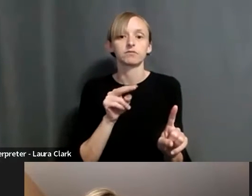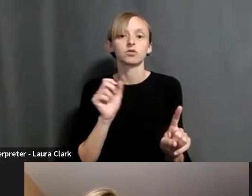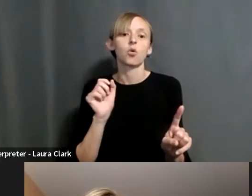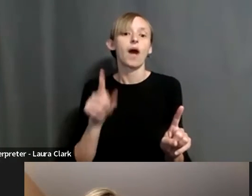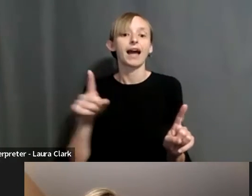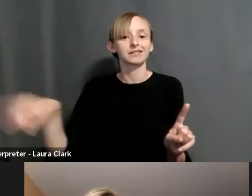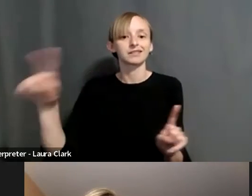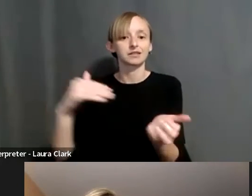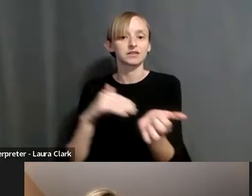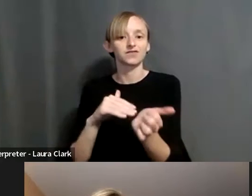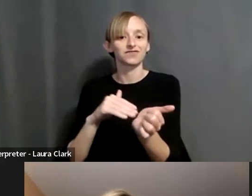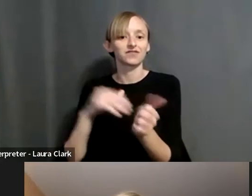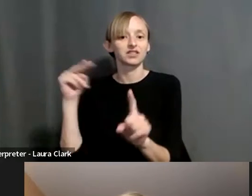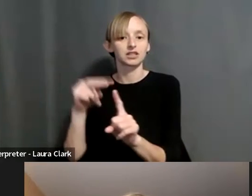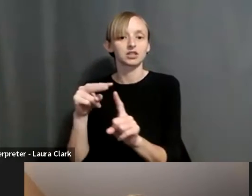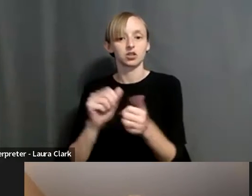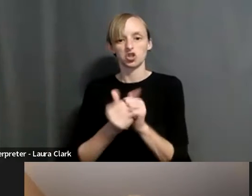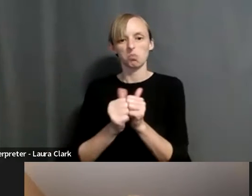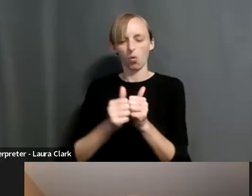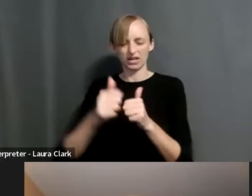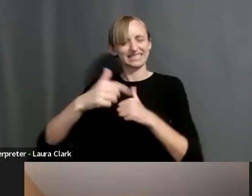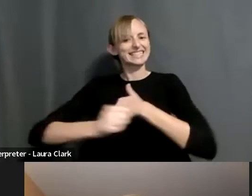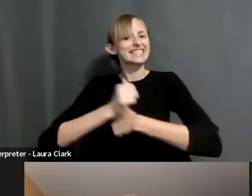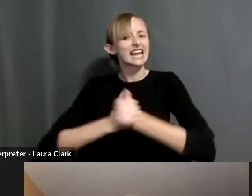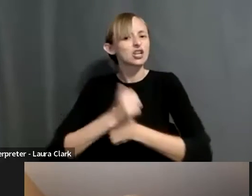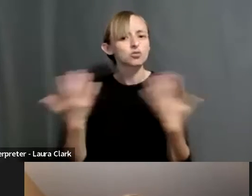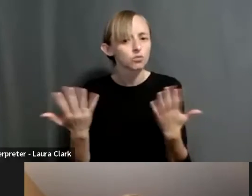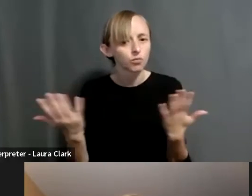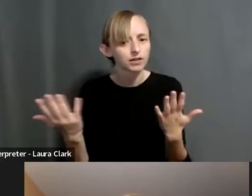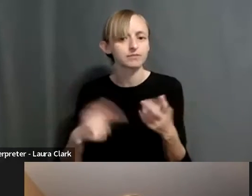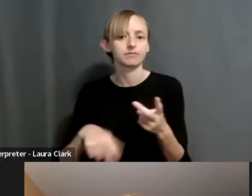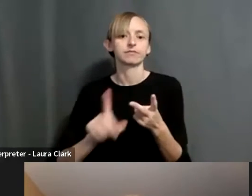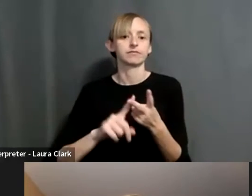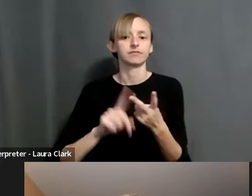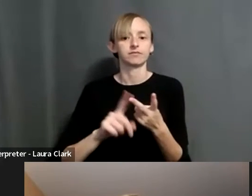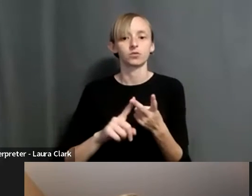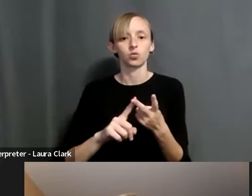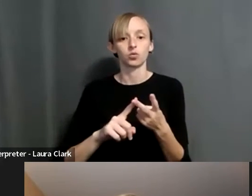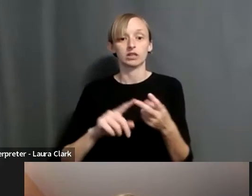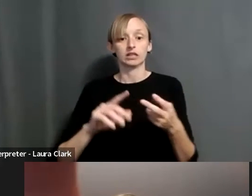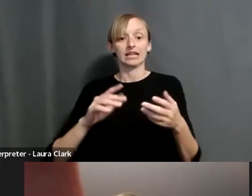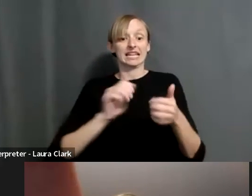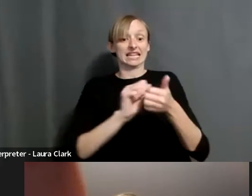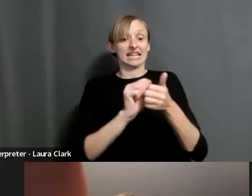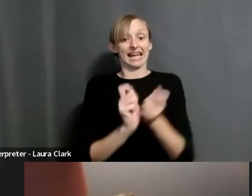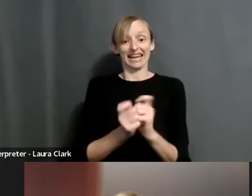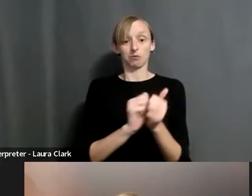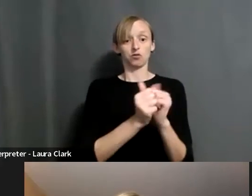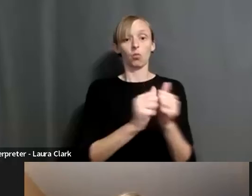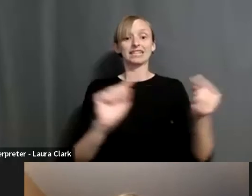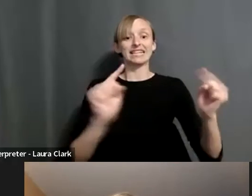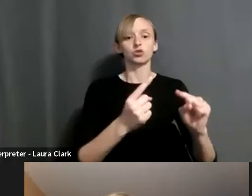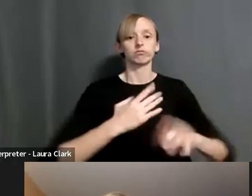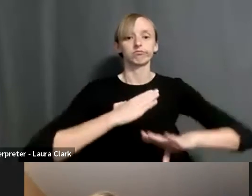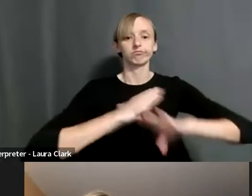of the dangers of sports are, but also how do we try and prevent injury. And